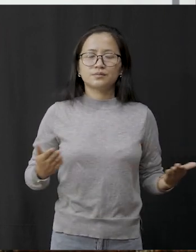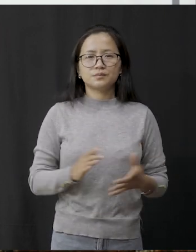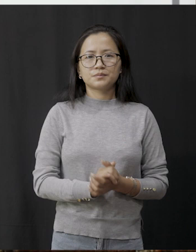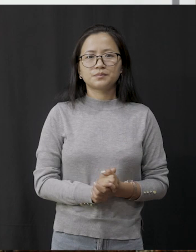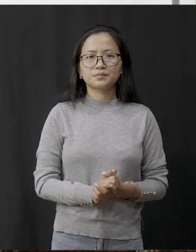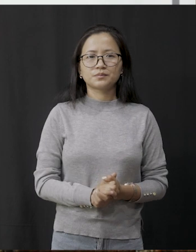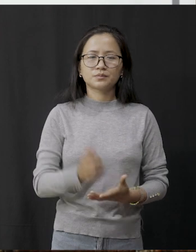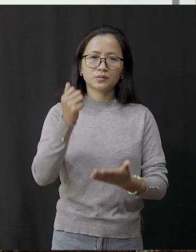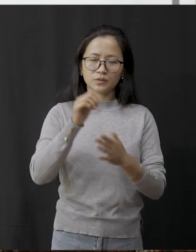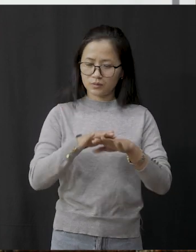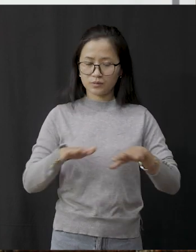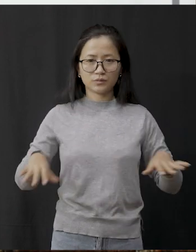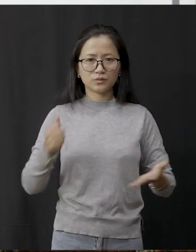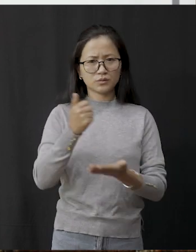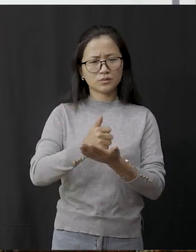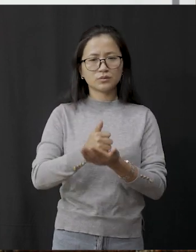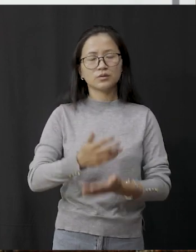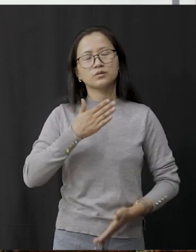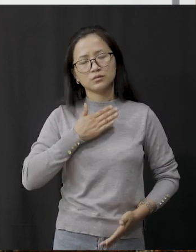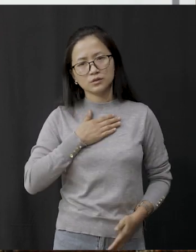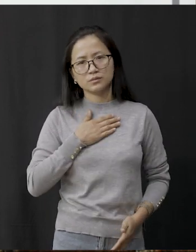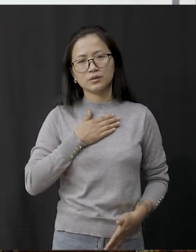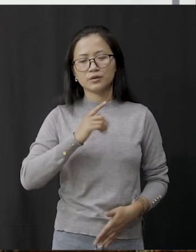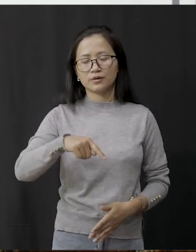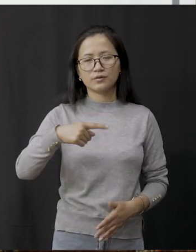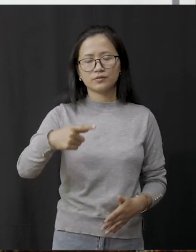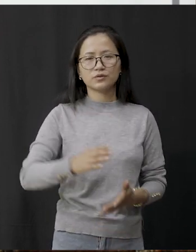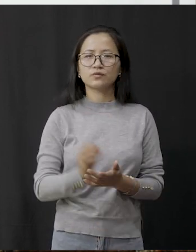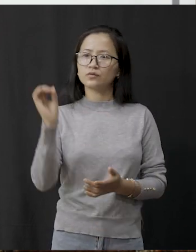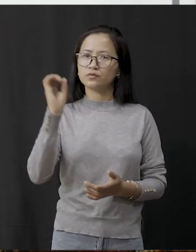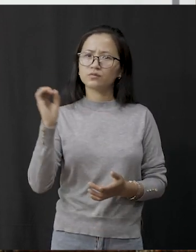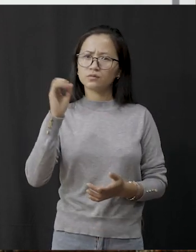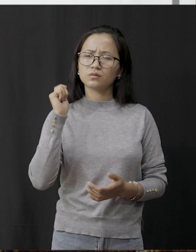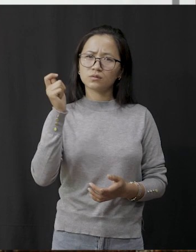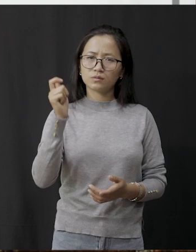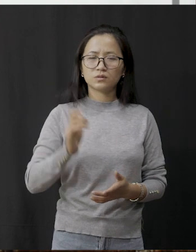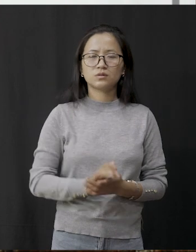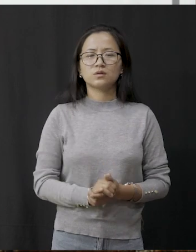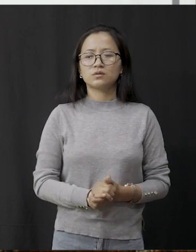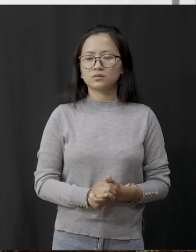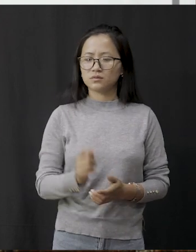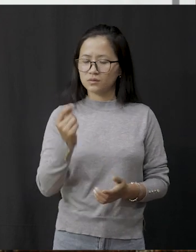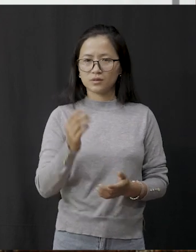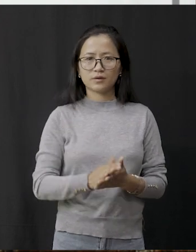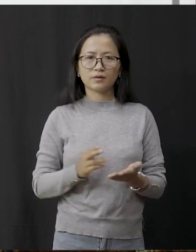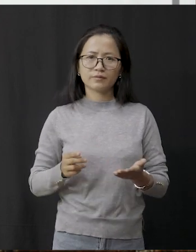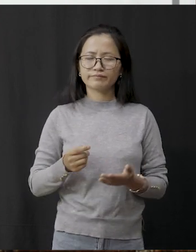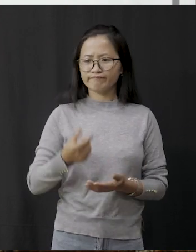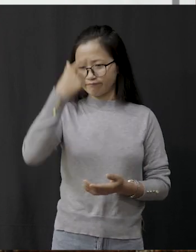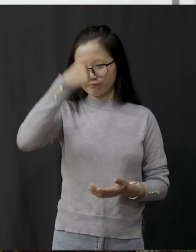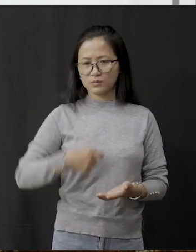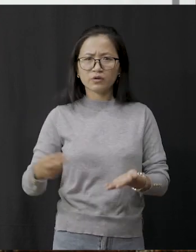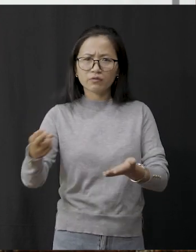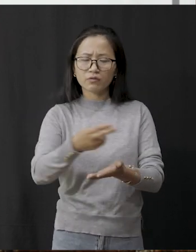students, we should respect, like I have said, we should respect every occupation. Just like a farmer. A farmer is